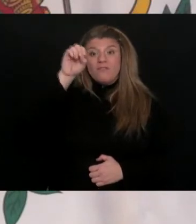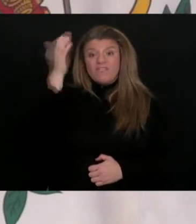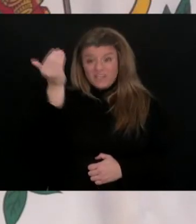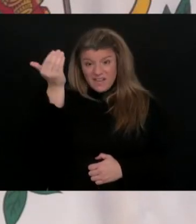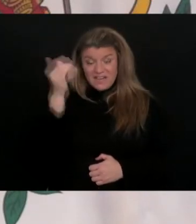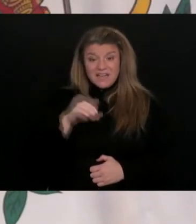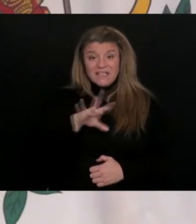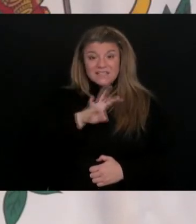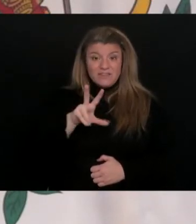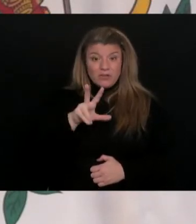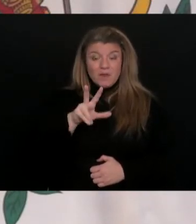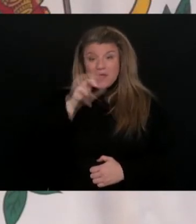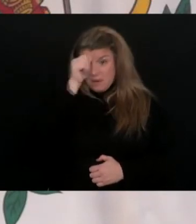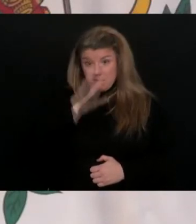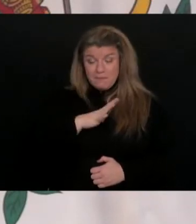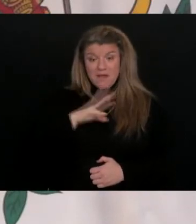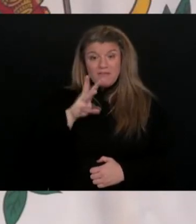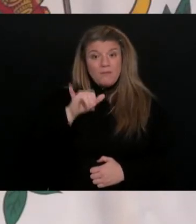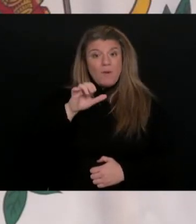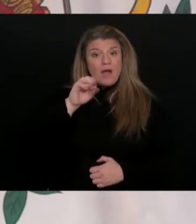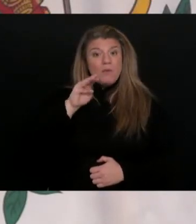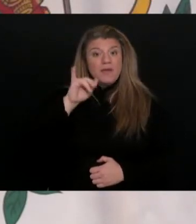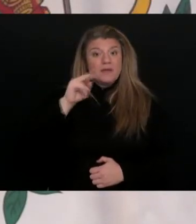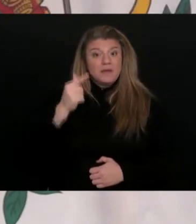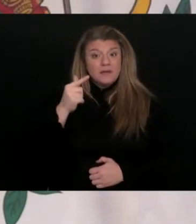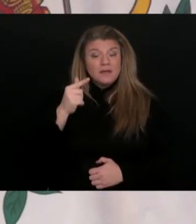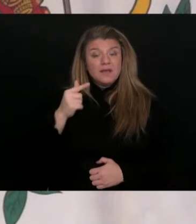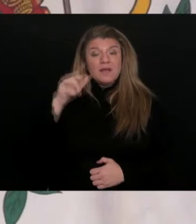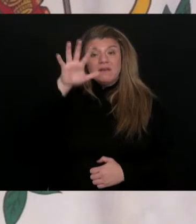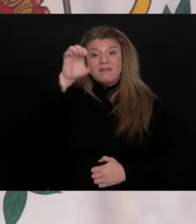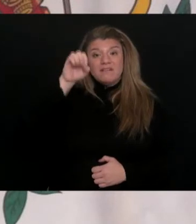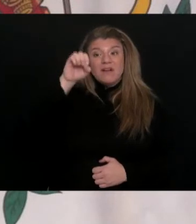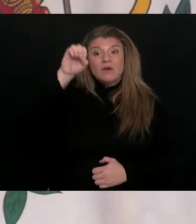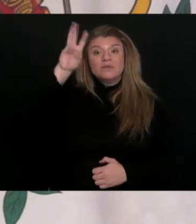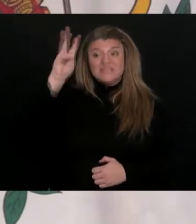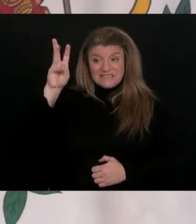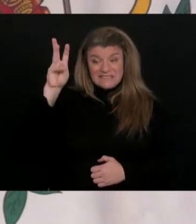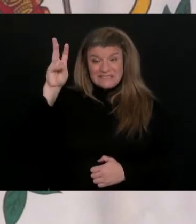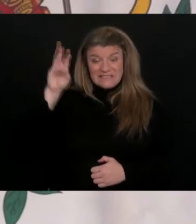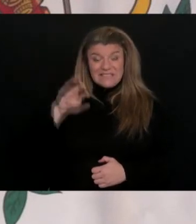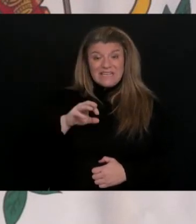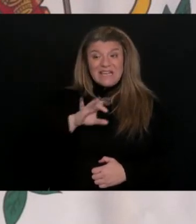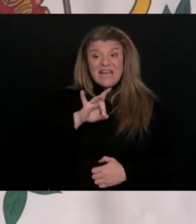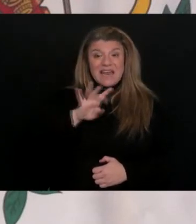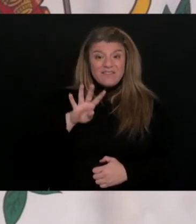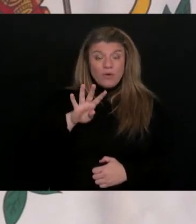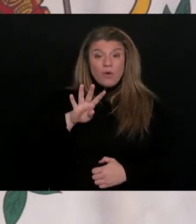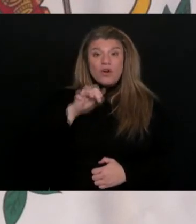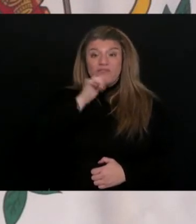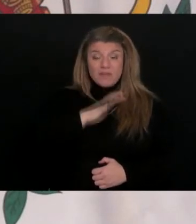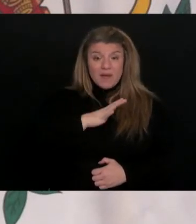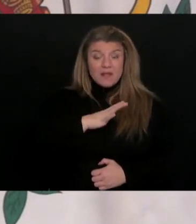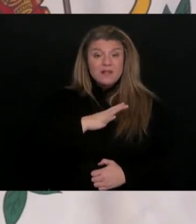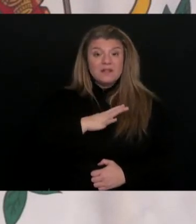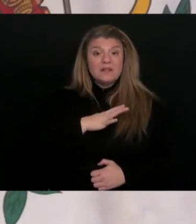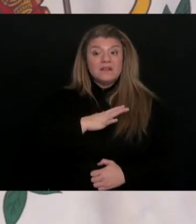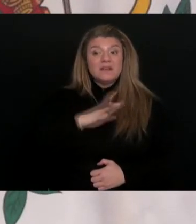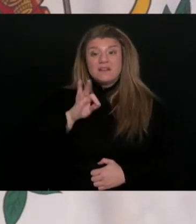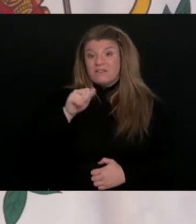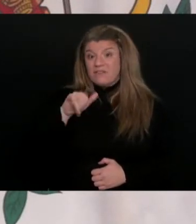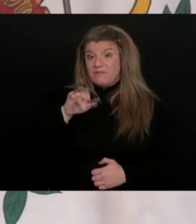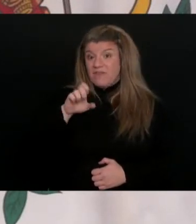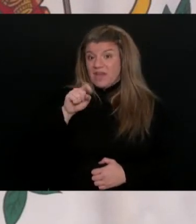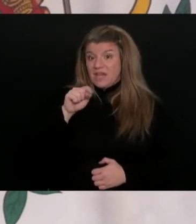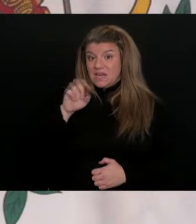death, a 73-year-old male from Wyoming County. The 5,016th death, an 84-year-old female from Fayette